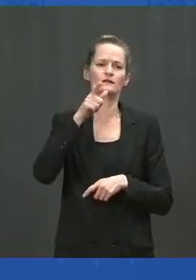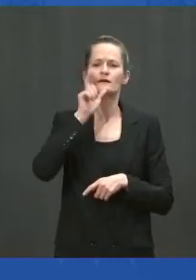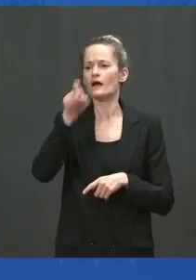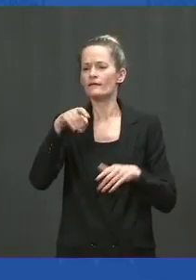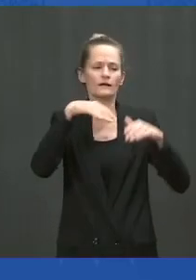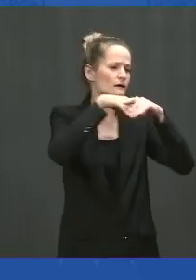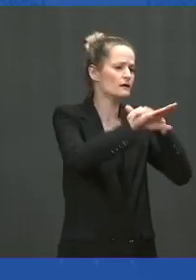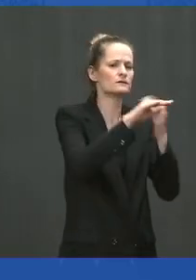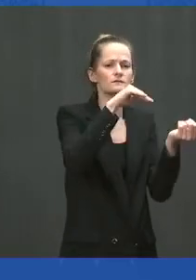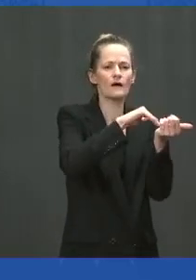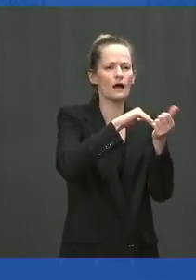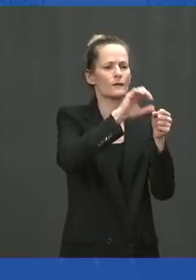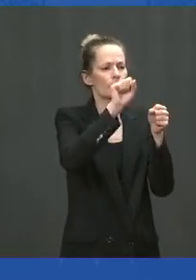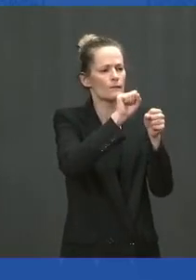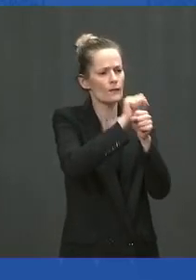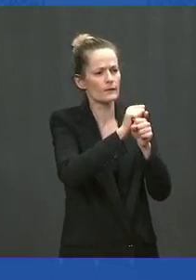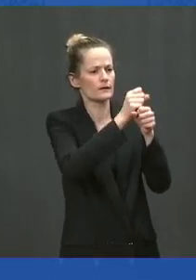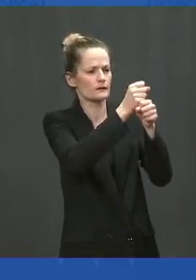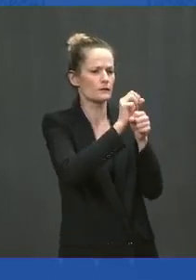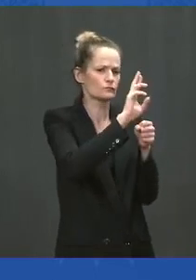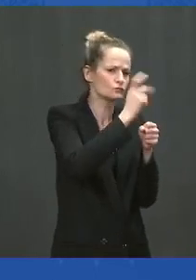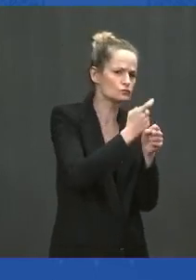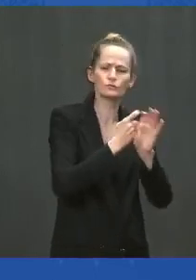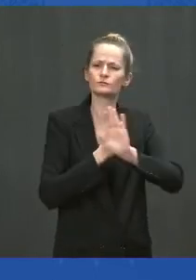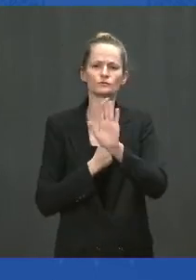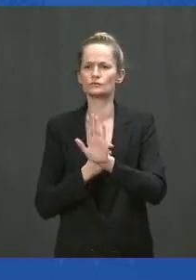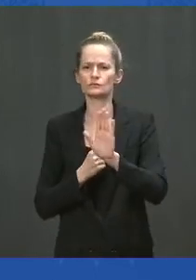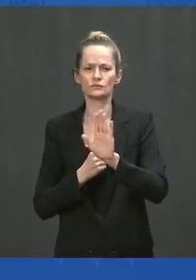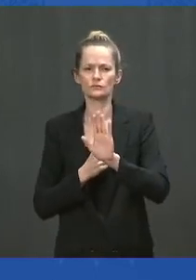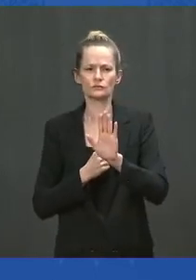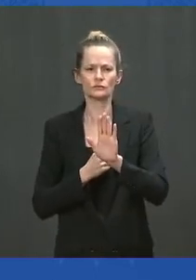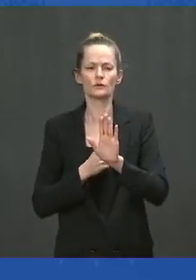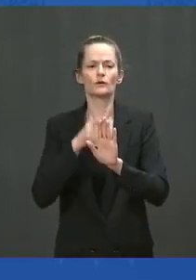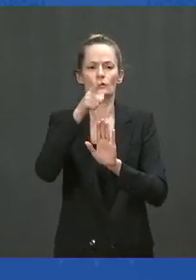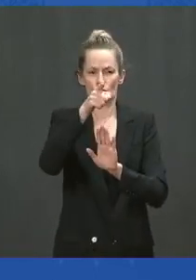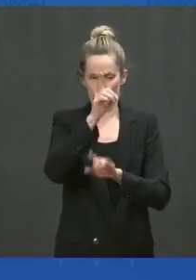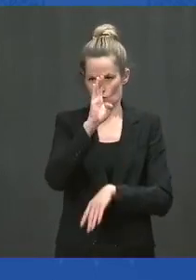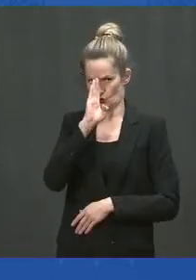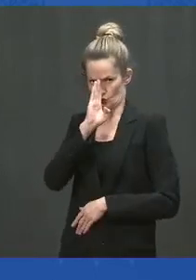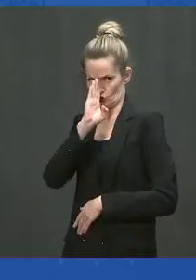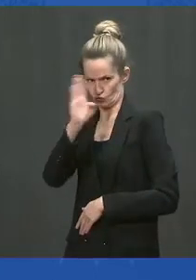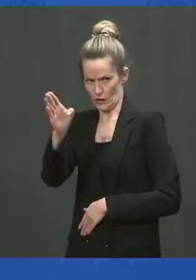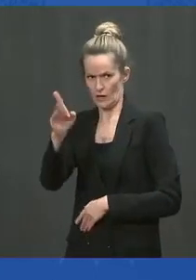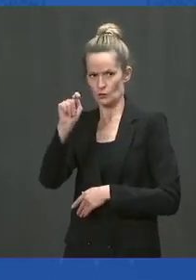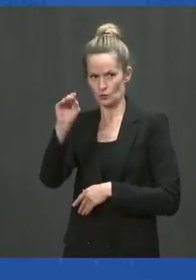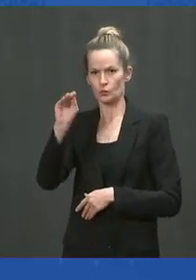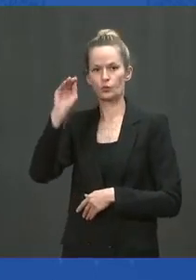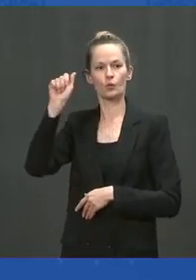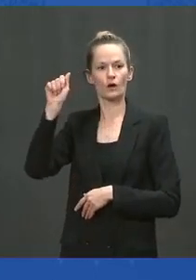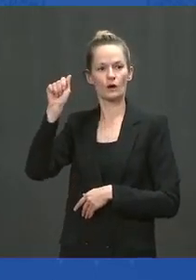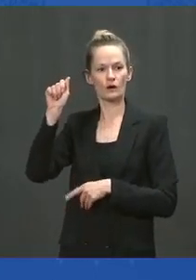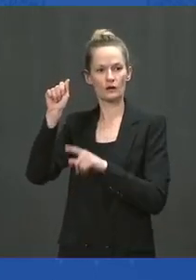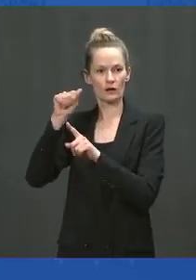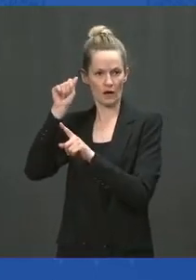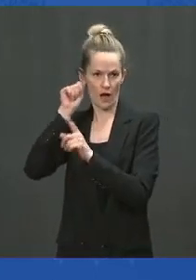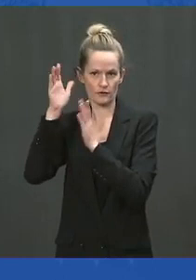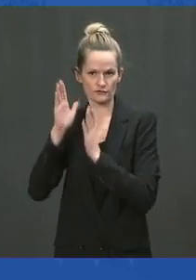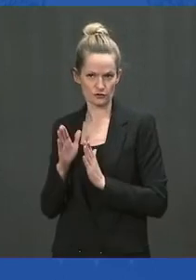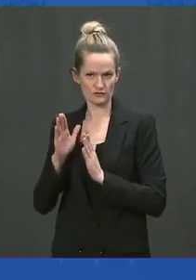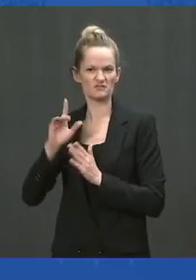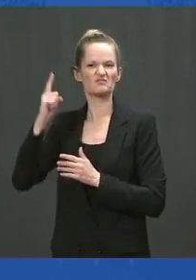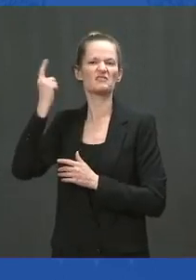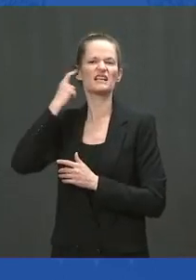counter. The bottom line is this: what we're doing is working, but don't take my word for